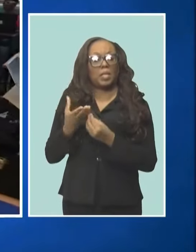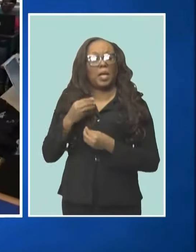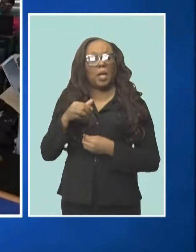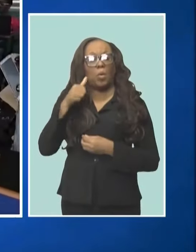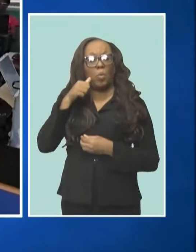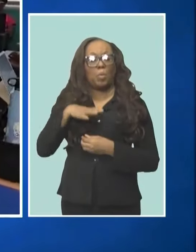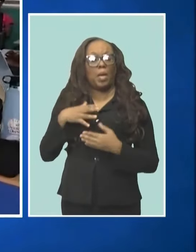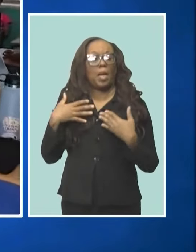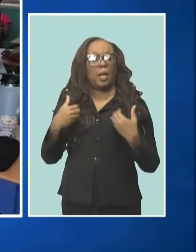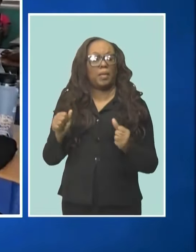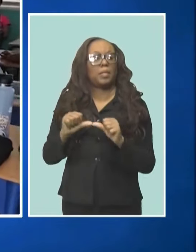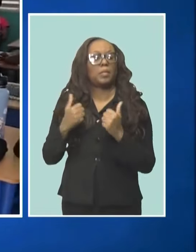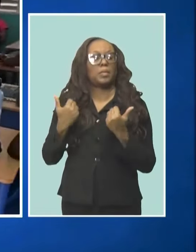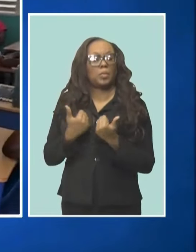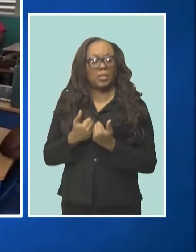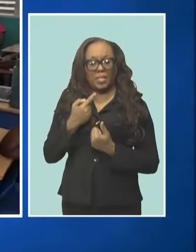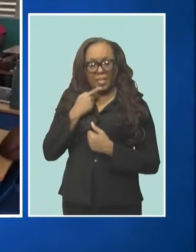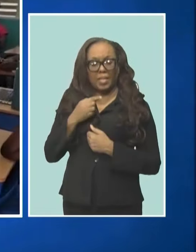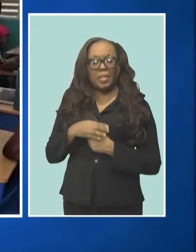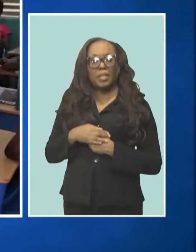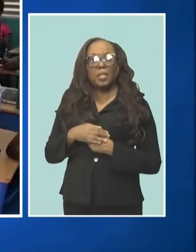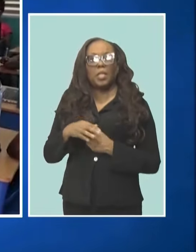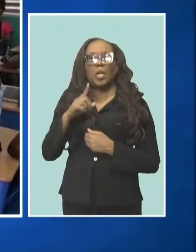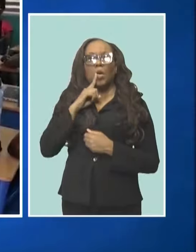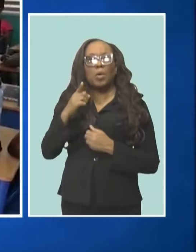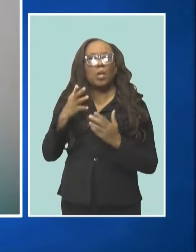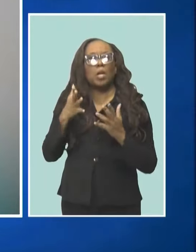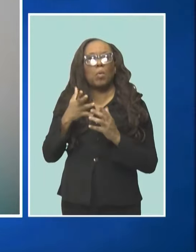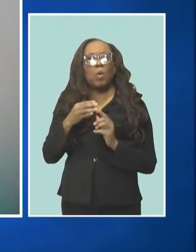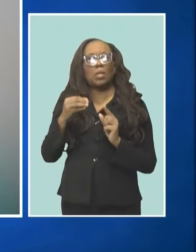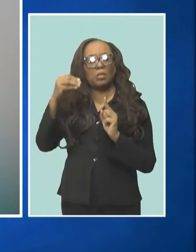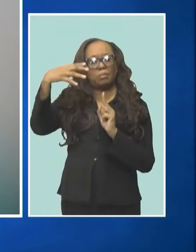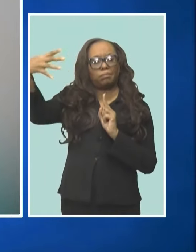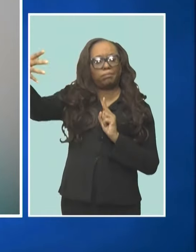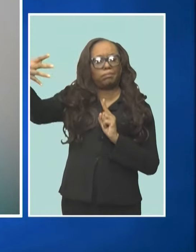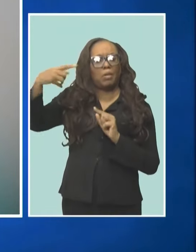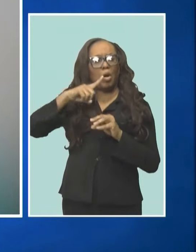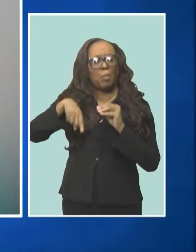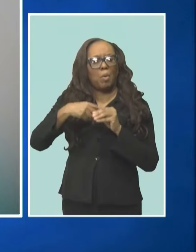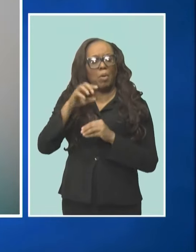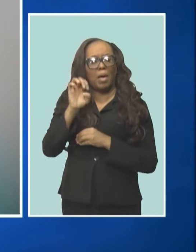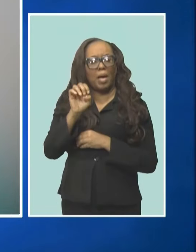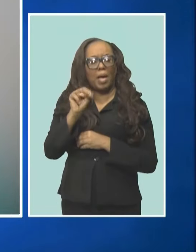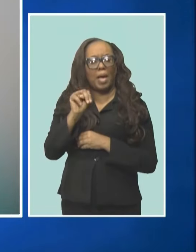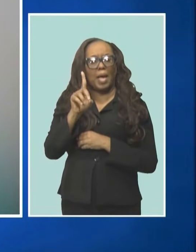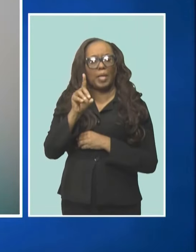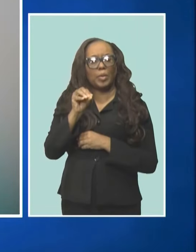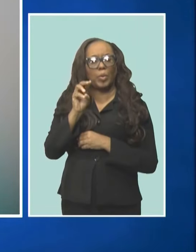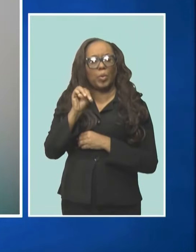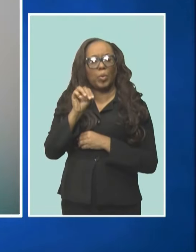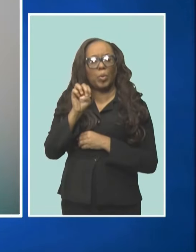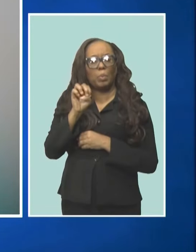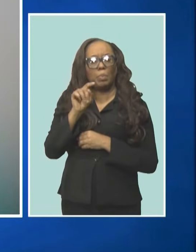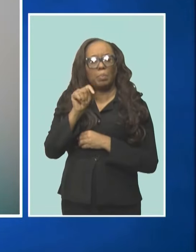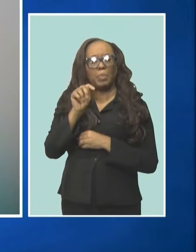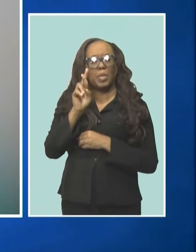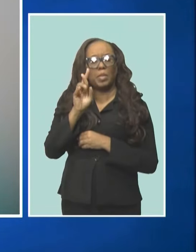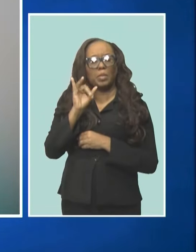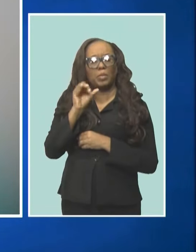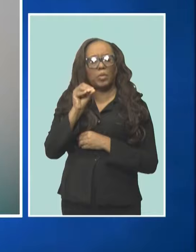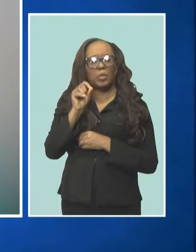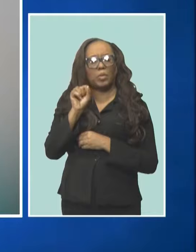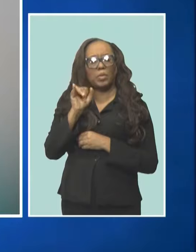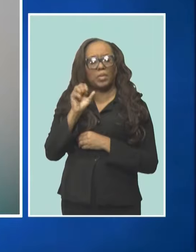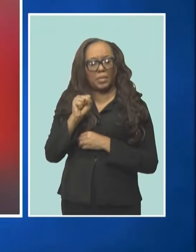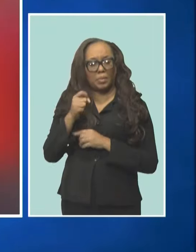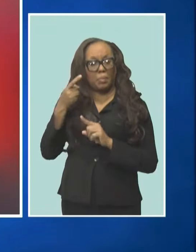Katrina Aline. With a spotlight on Endometriosis Month, she says they started body talk sessions at some secondary schools and